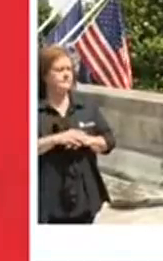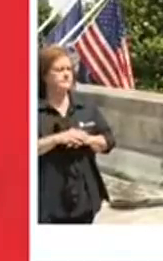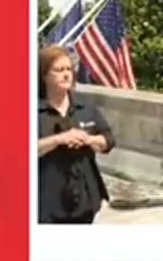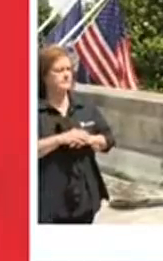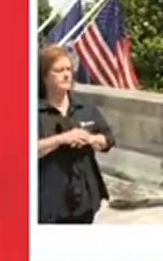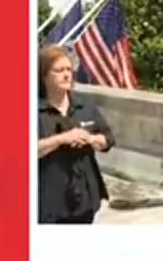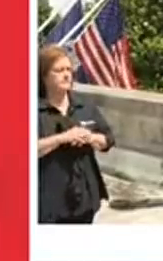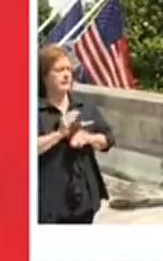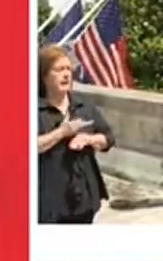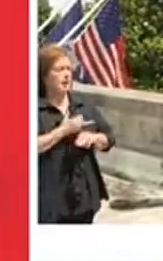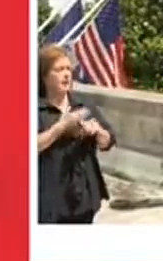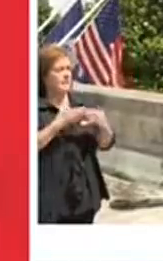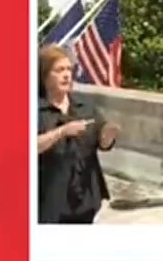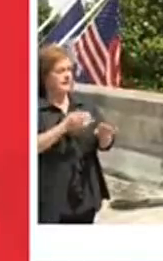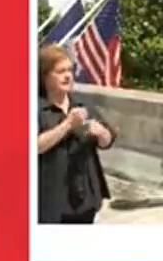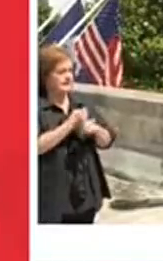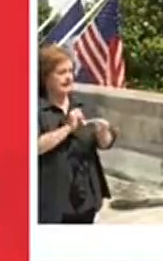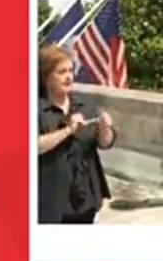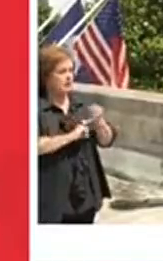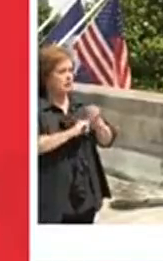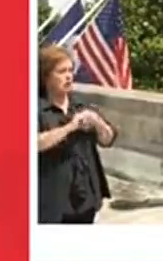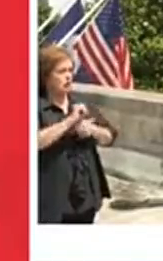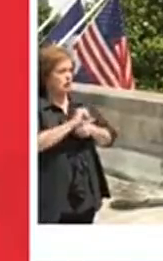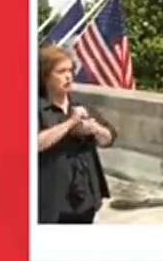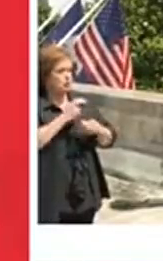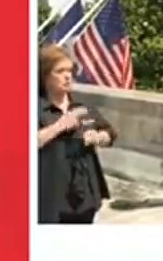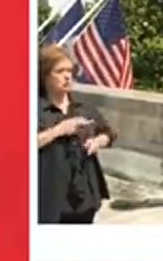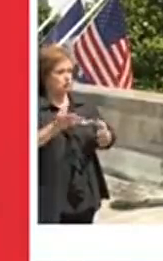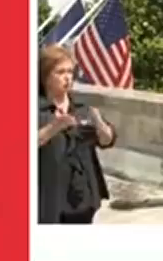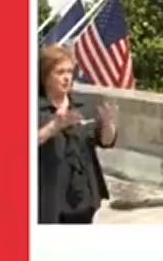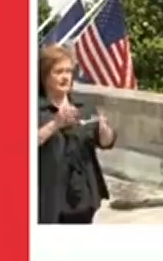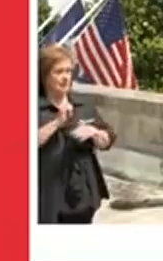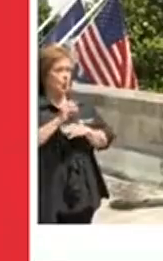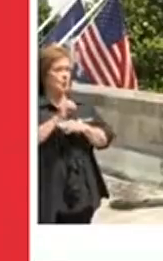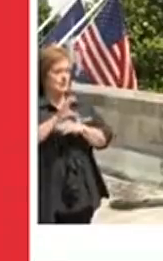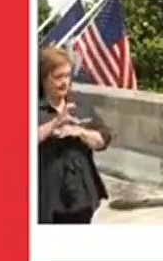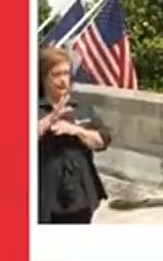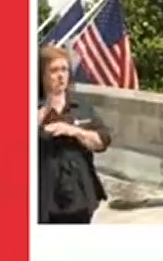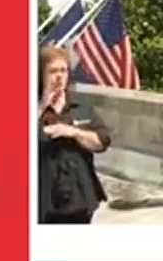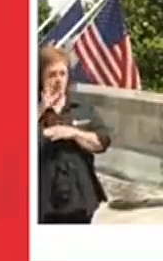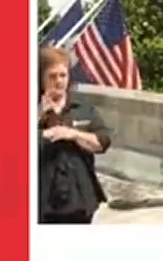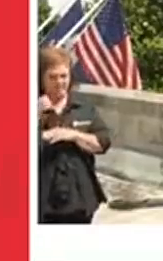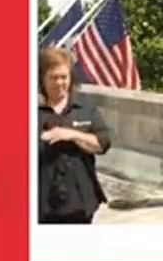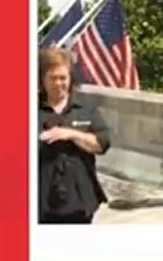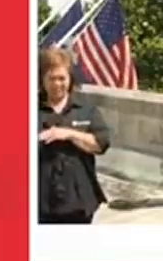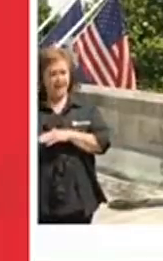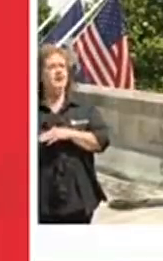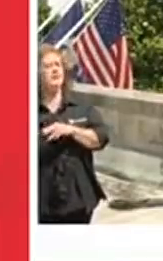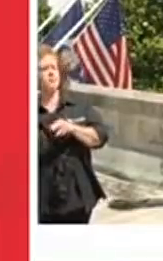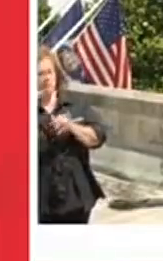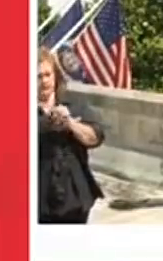Representatives from our public safety, infrastructure, and human services agencies will be in the EOC 24/7